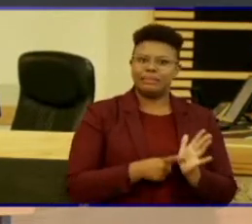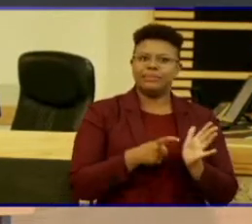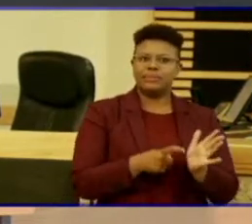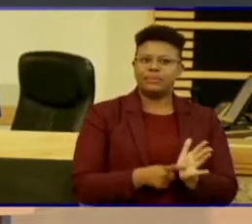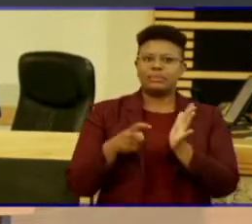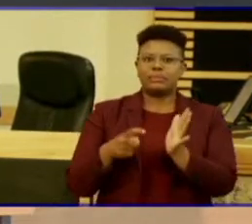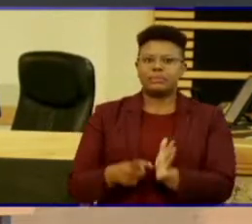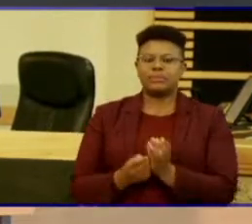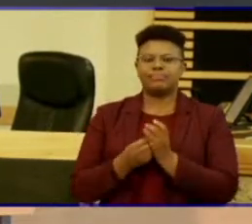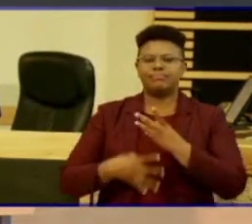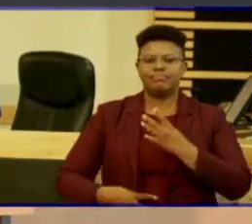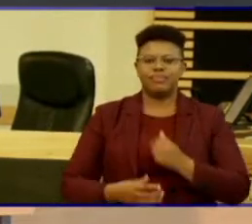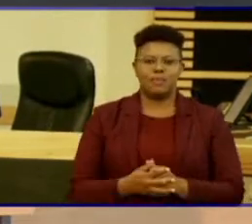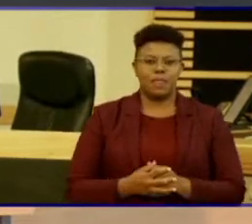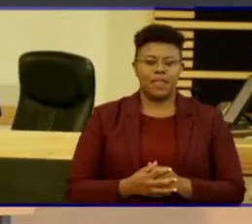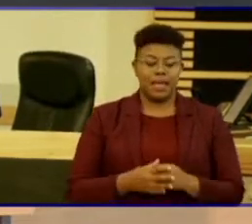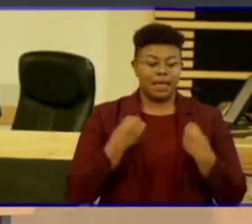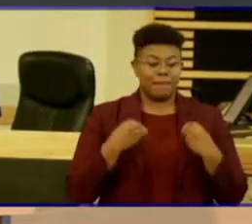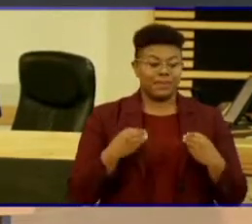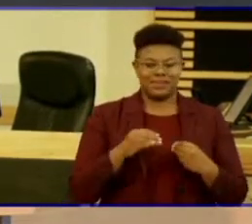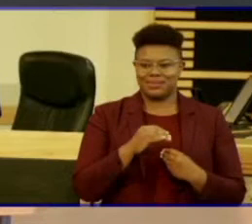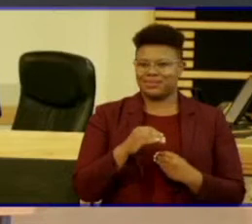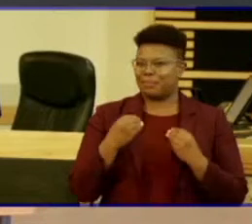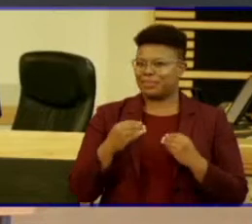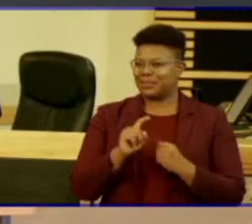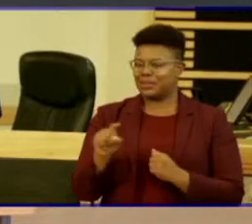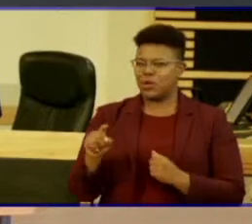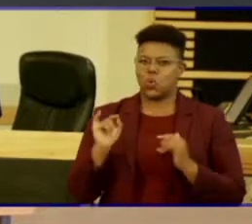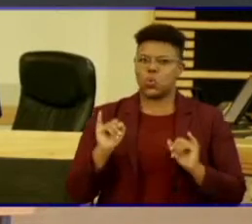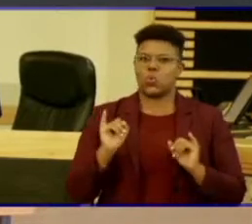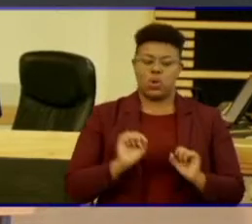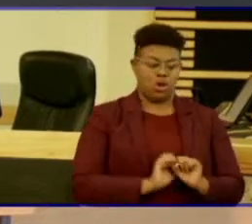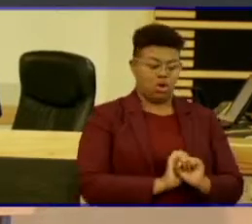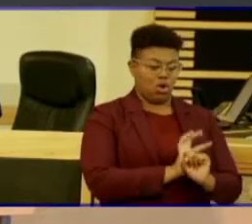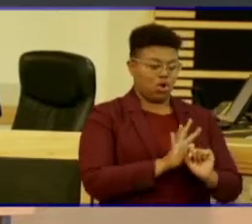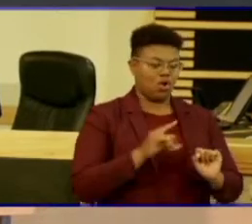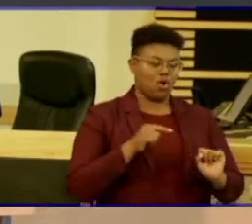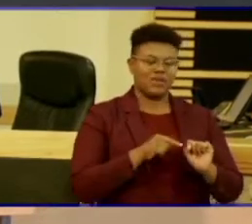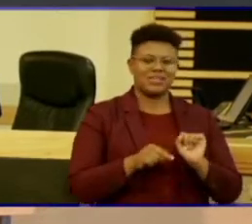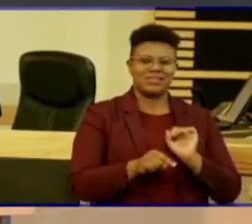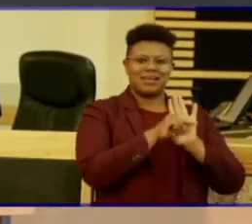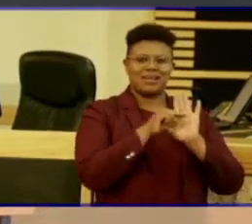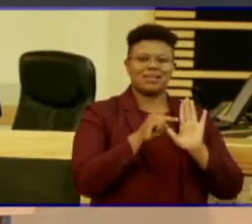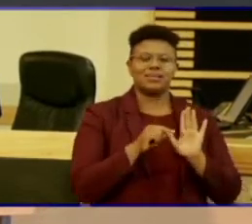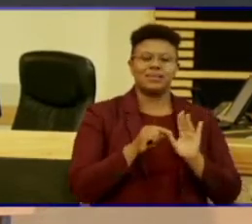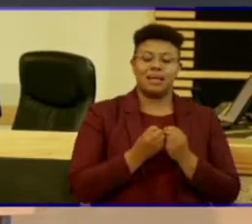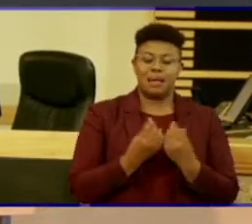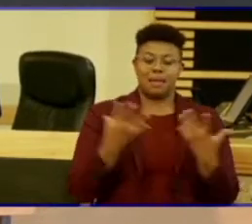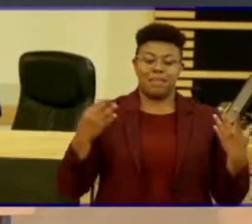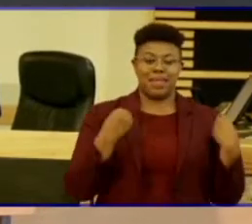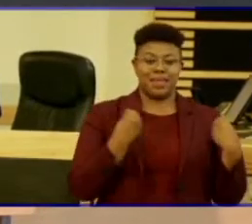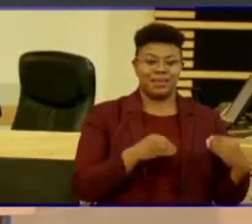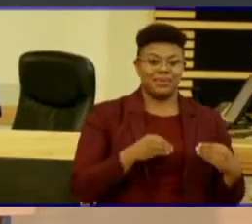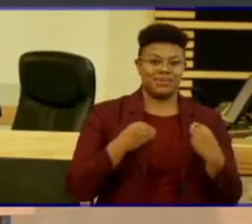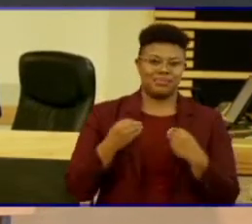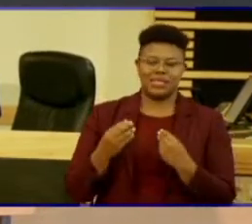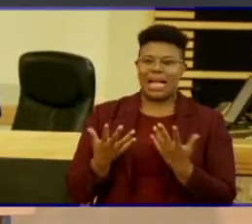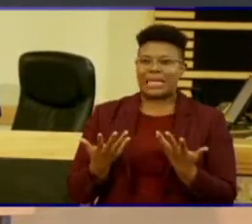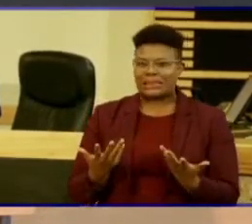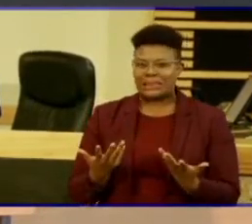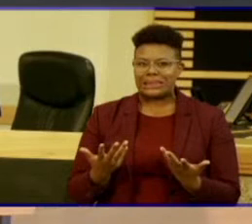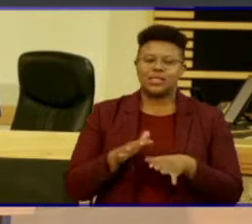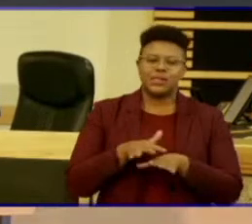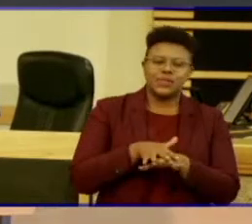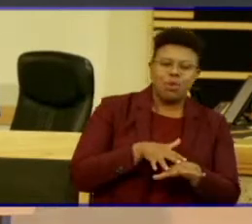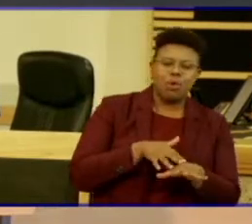say, business activity was negatively affected by the pandemic, which many businesses have having to slow